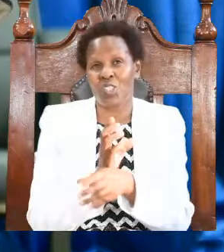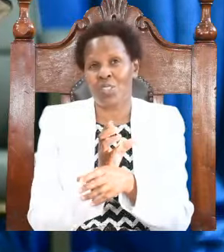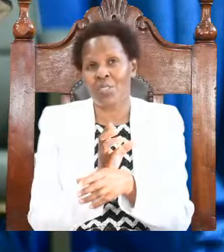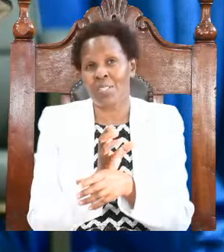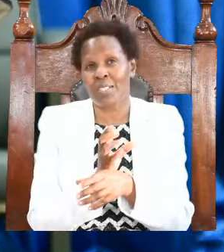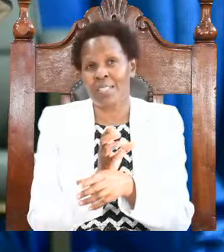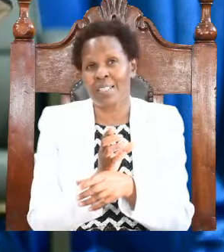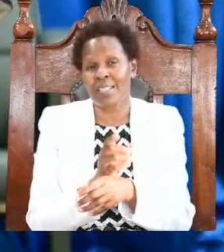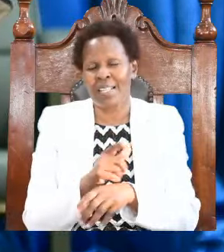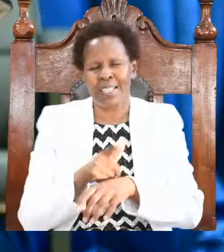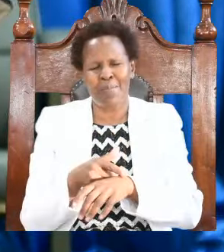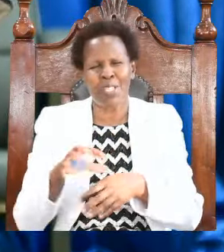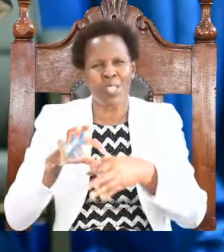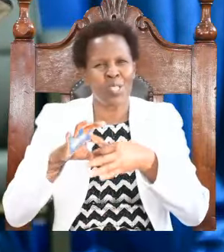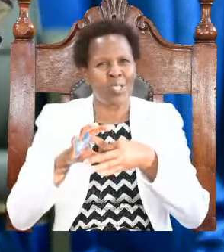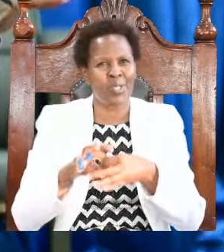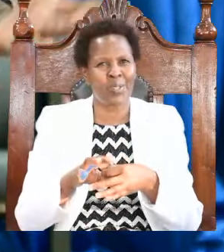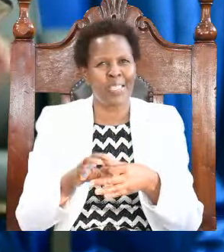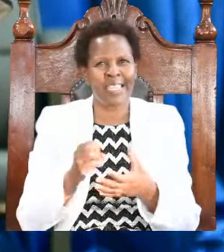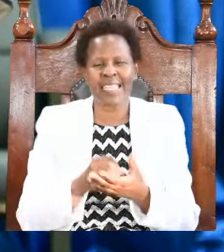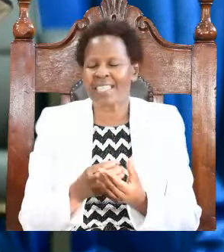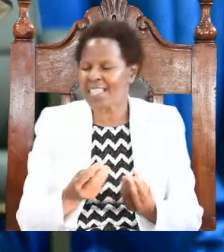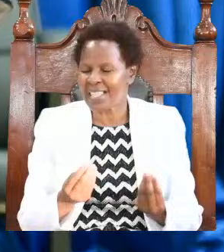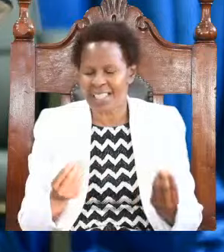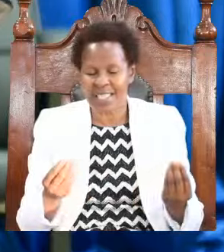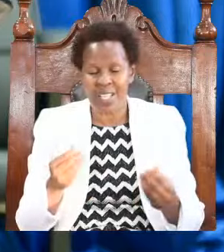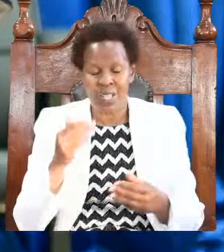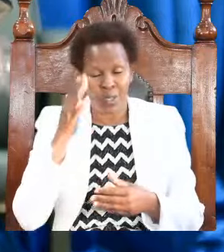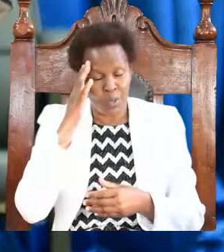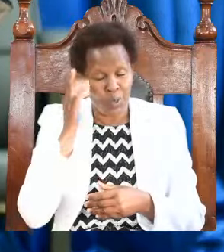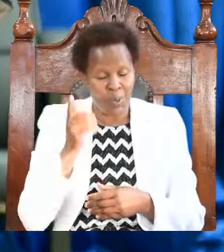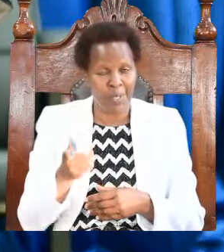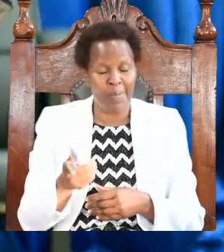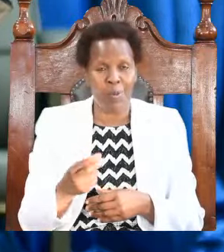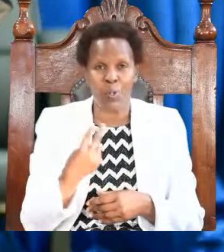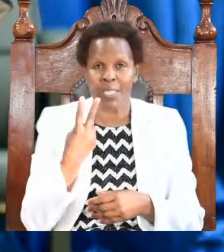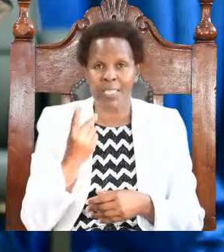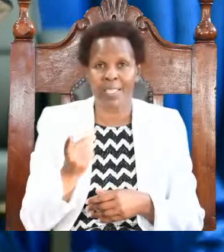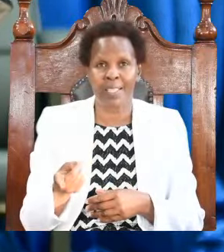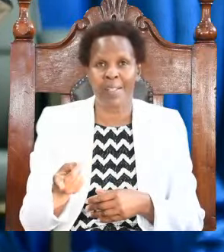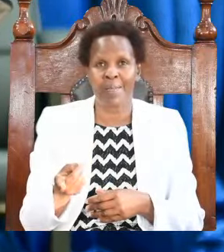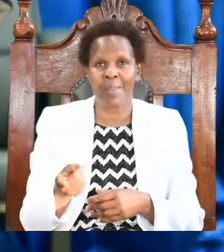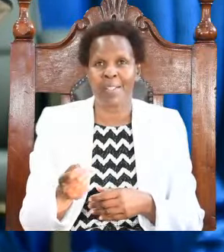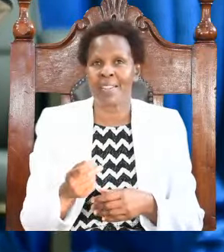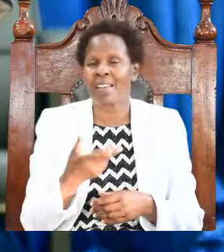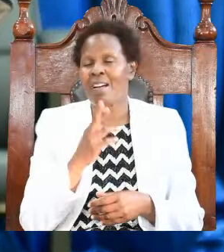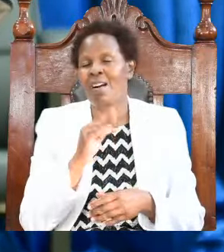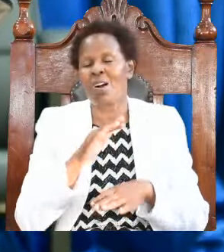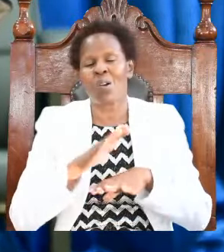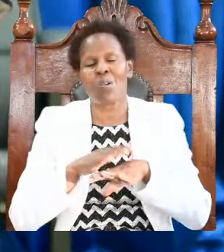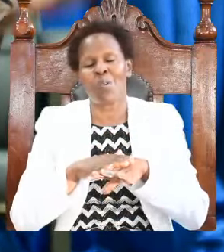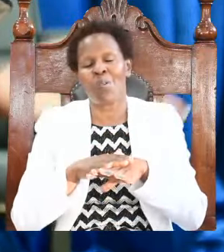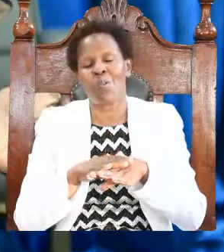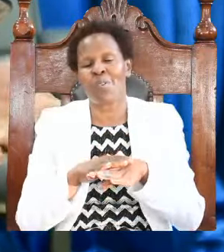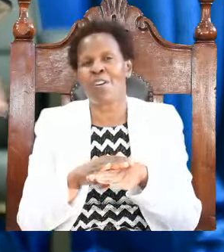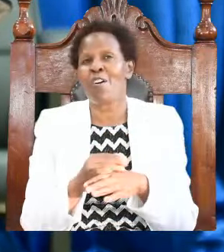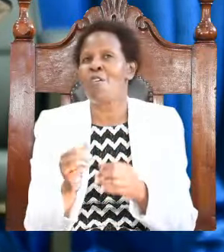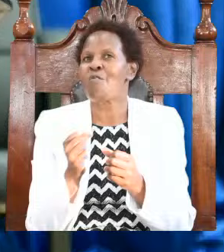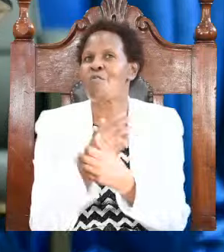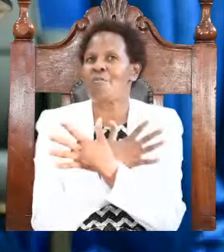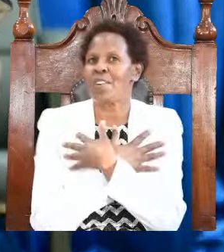as he joins this church, it was easy to notice David. And soon they become friends. And he's also